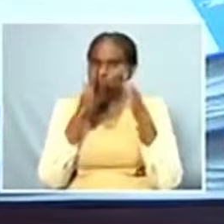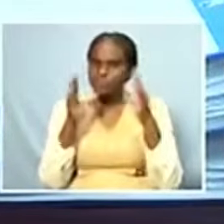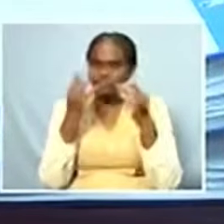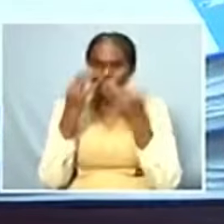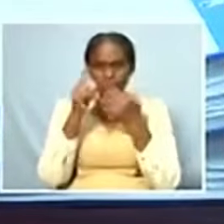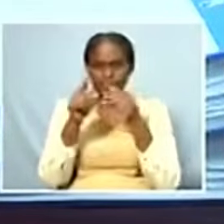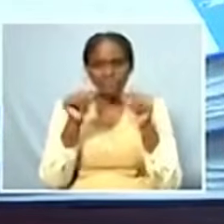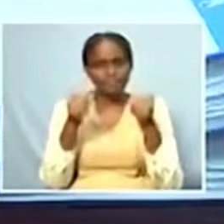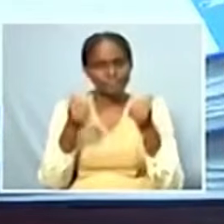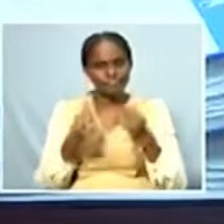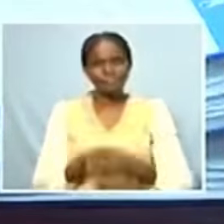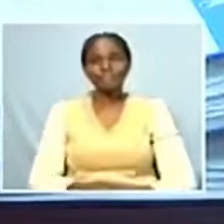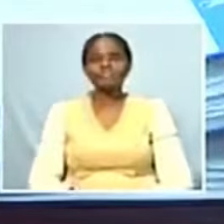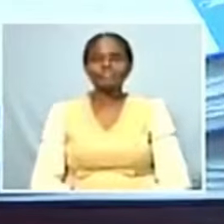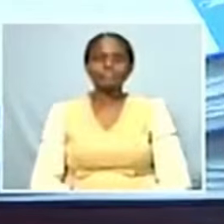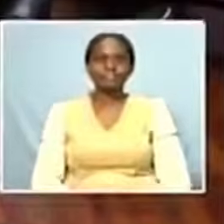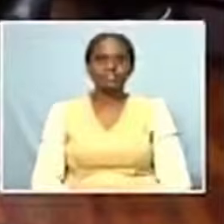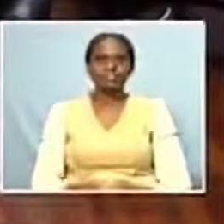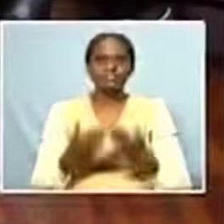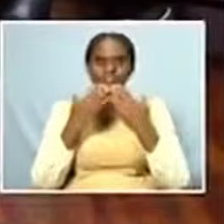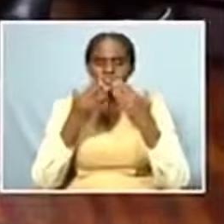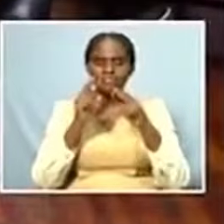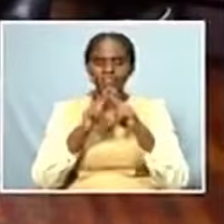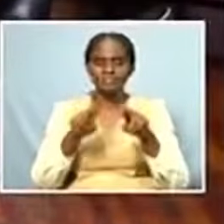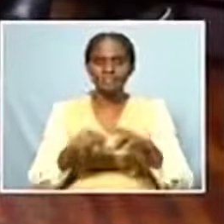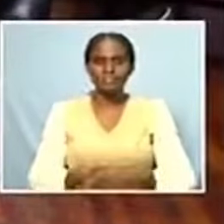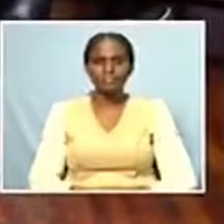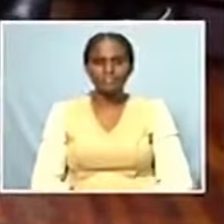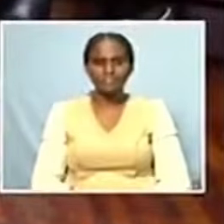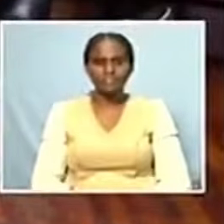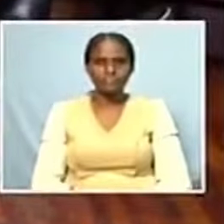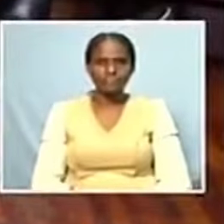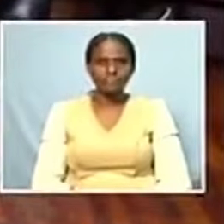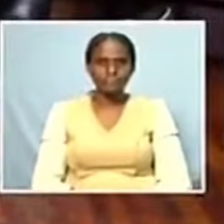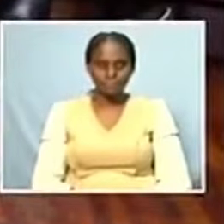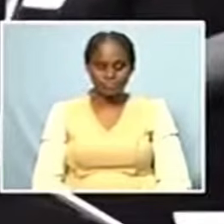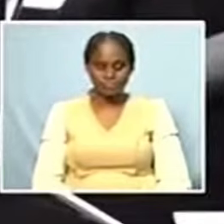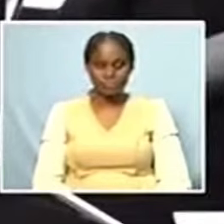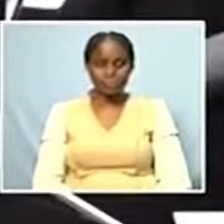wish you well. Thank you, Chair. And